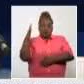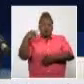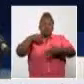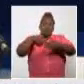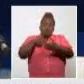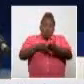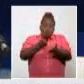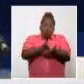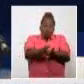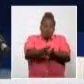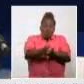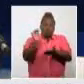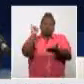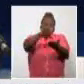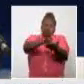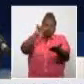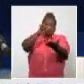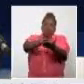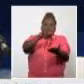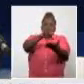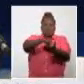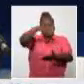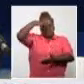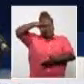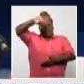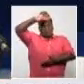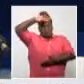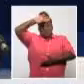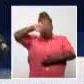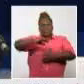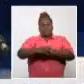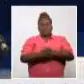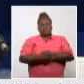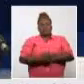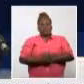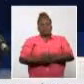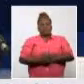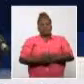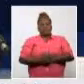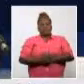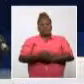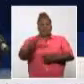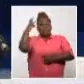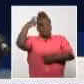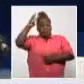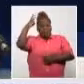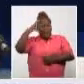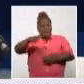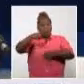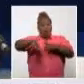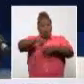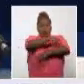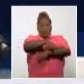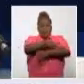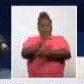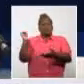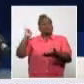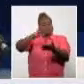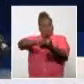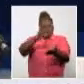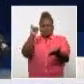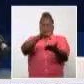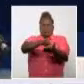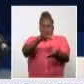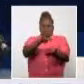been abroad. They have returned from their stay in some country of the world, and having arrived here, they were already in